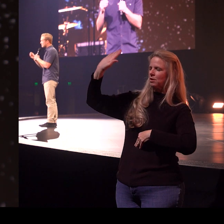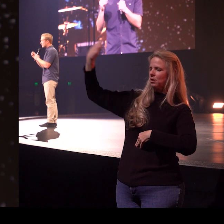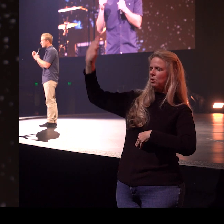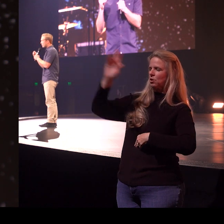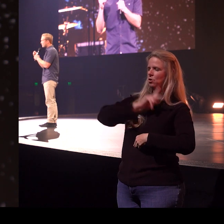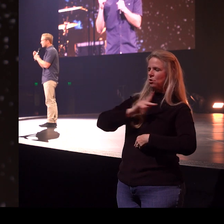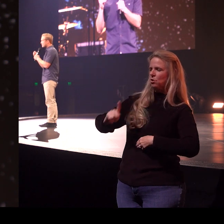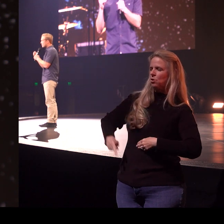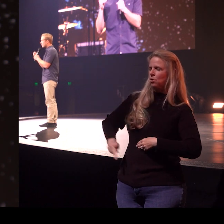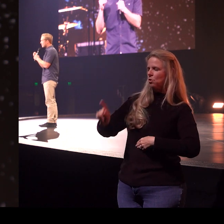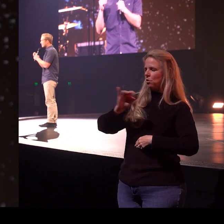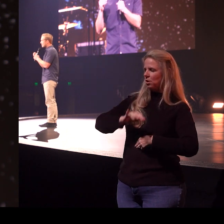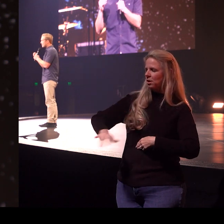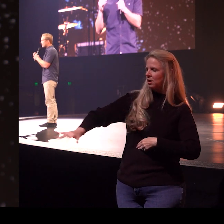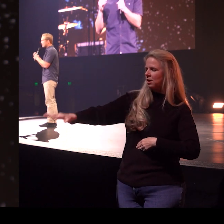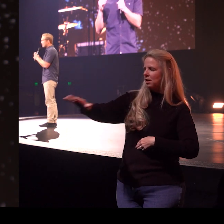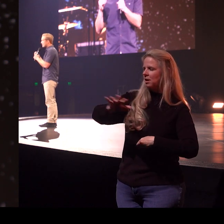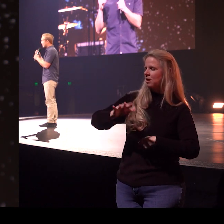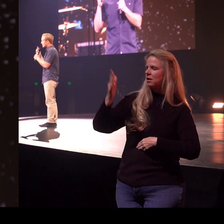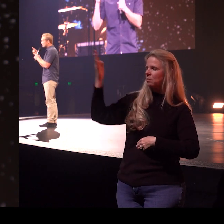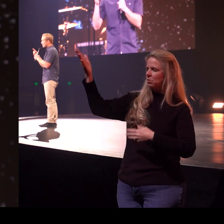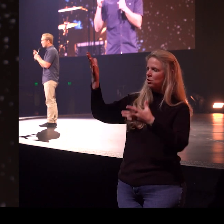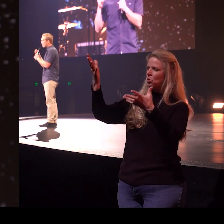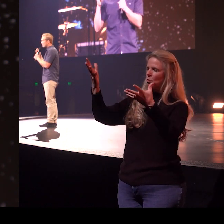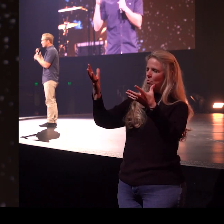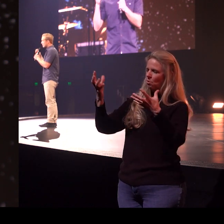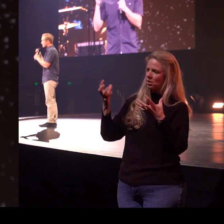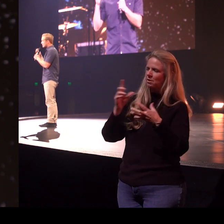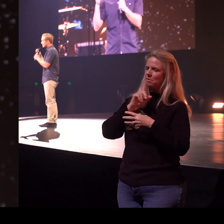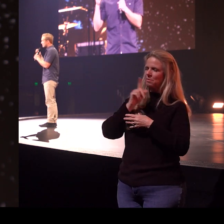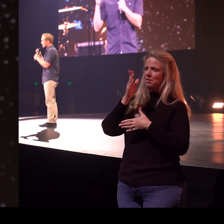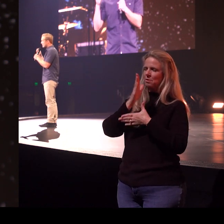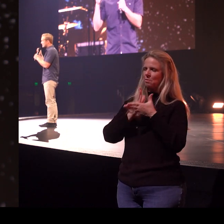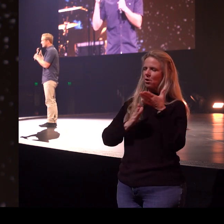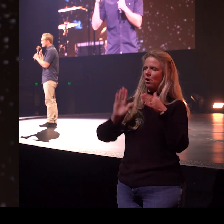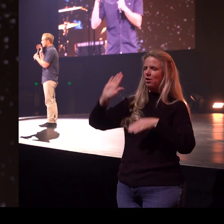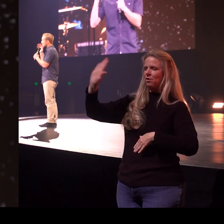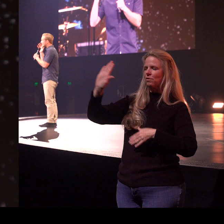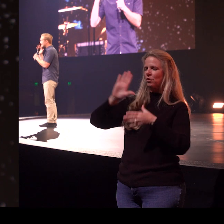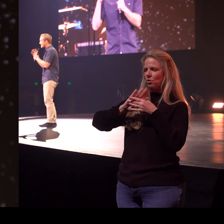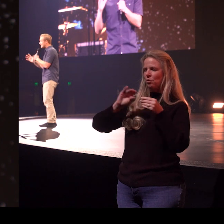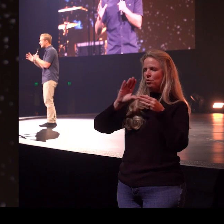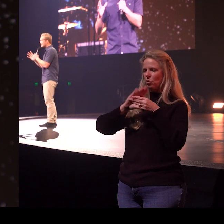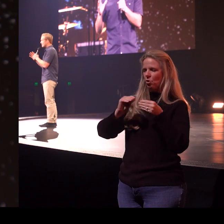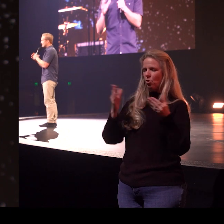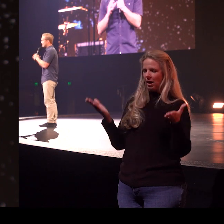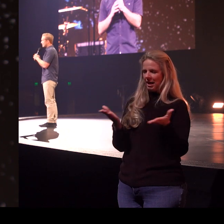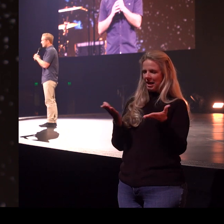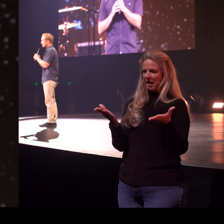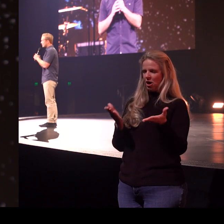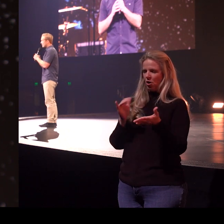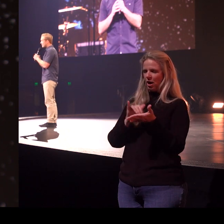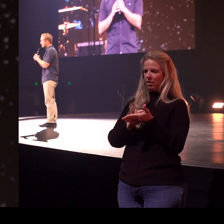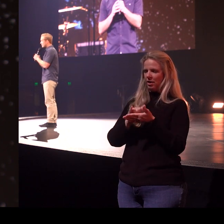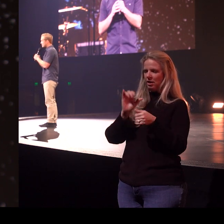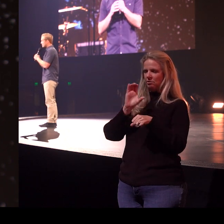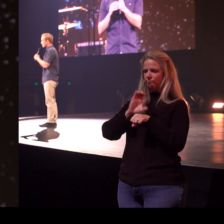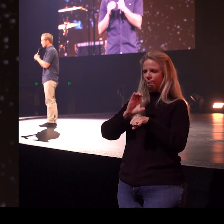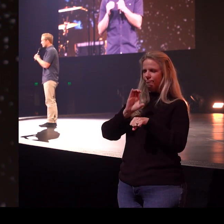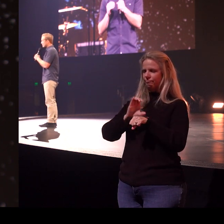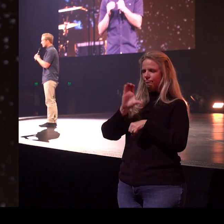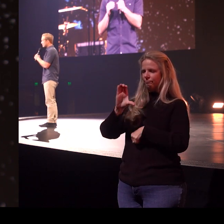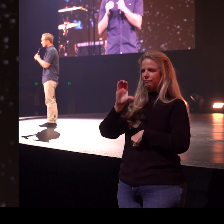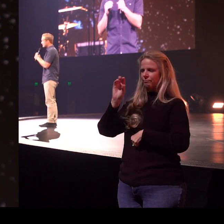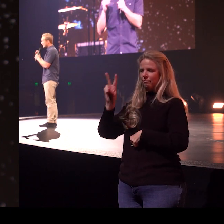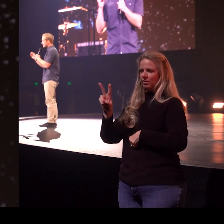us to be a part of your story. And God, you know our church here at CCV, we need everyone's